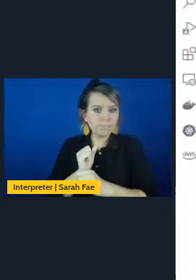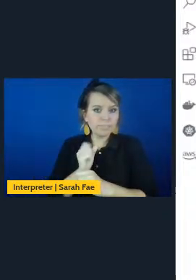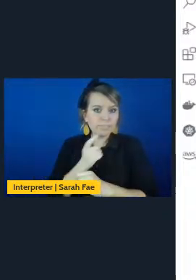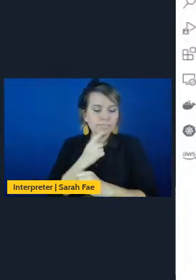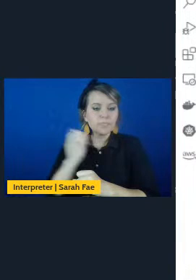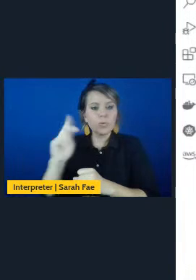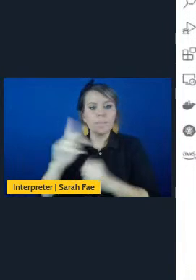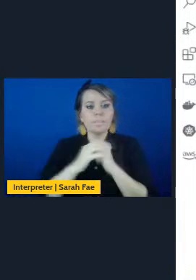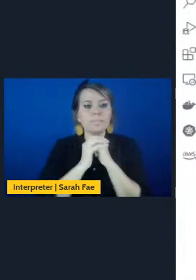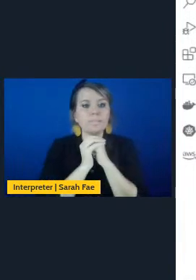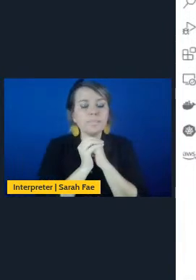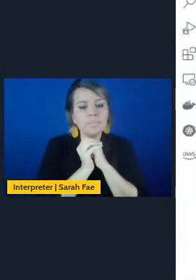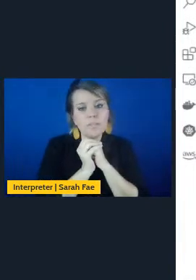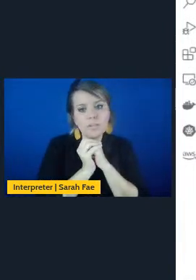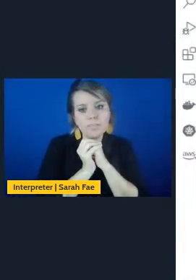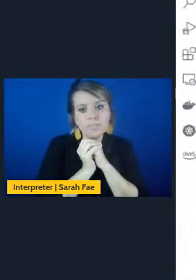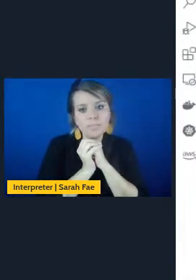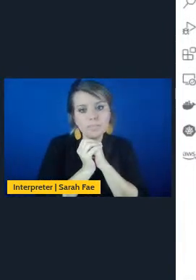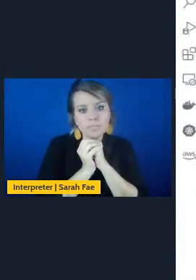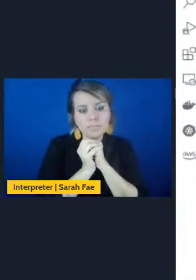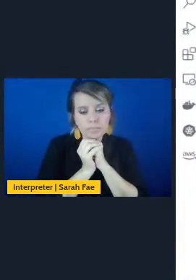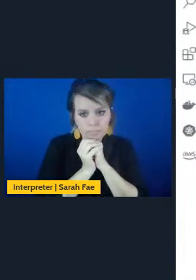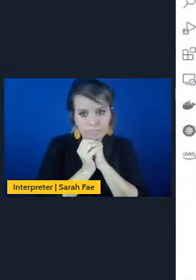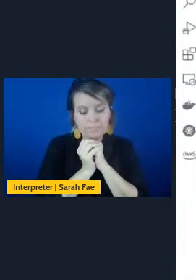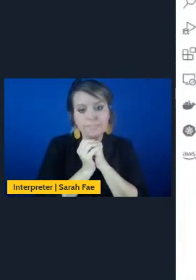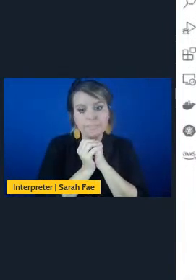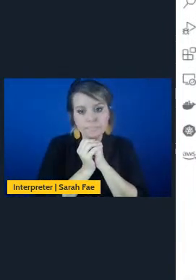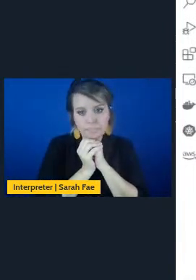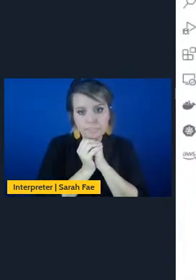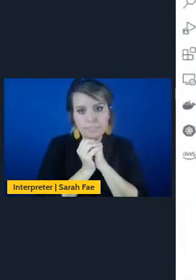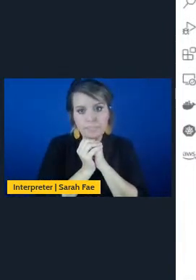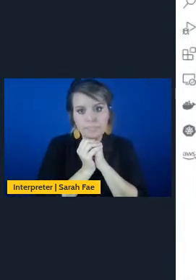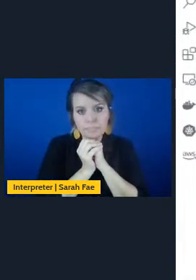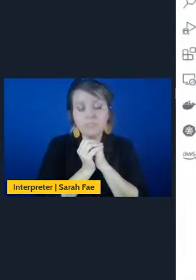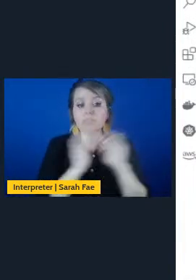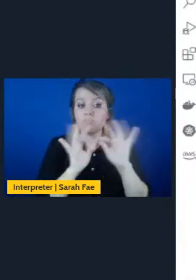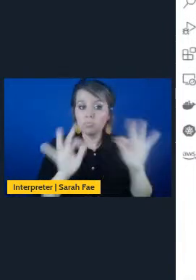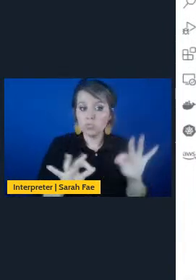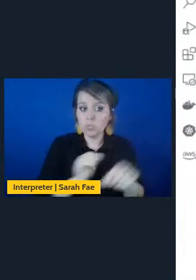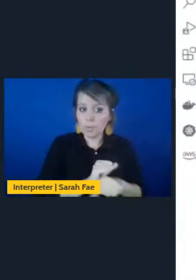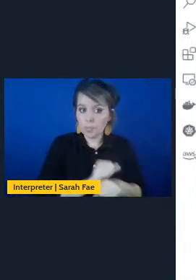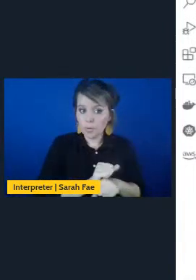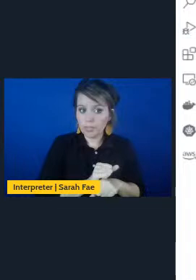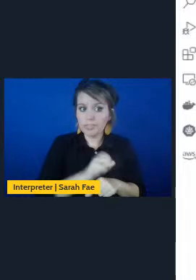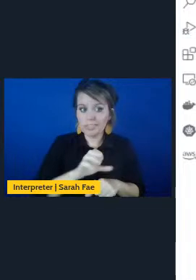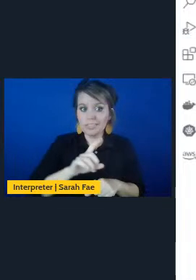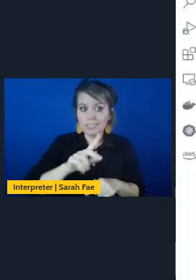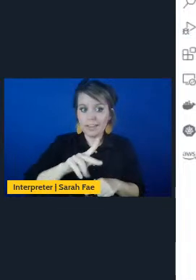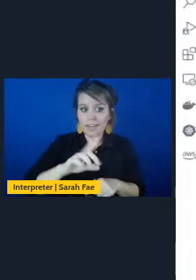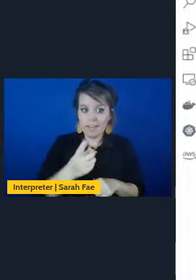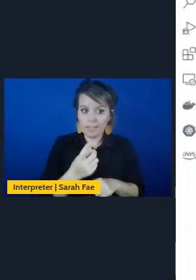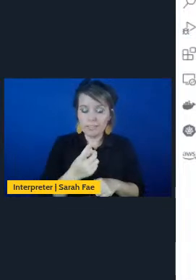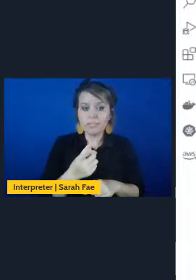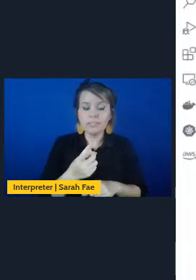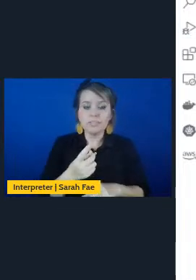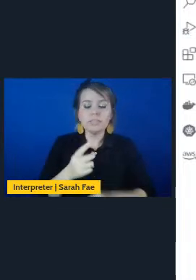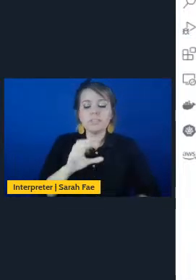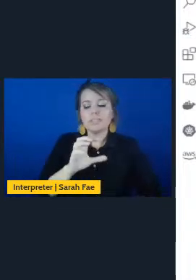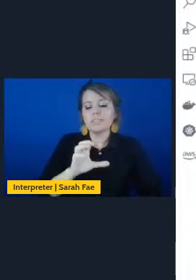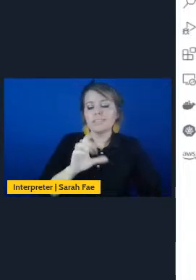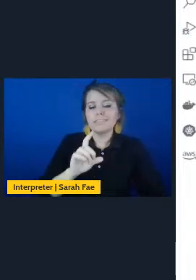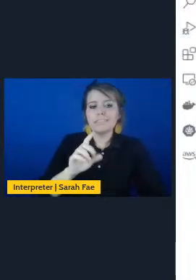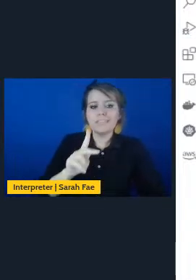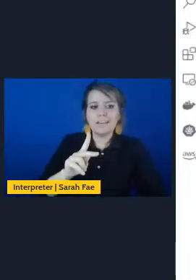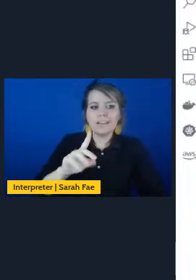Okay. So in addition to being a framework, CDKs also provides a CLI. So I'm going to use the CLI here